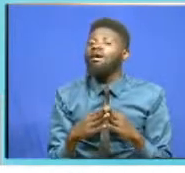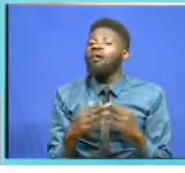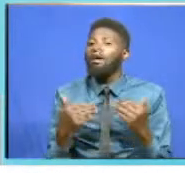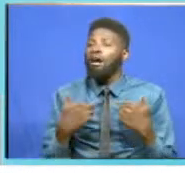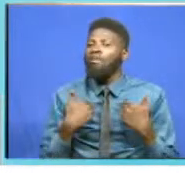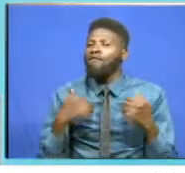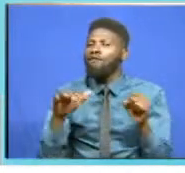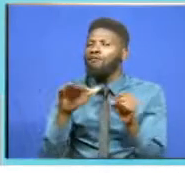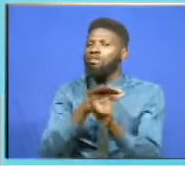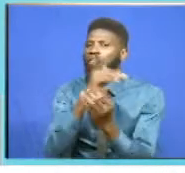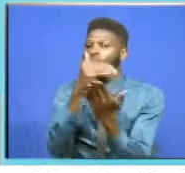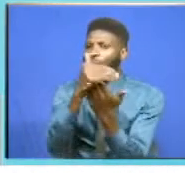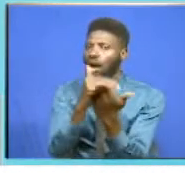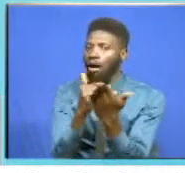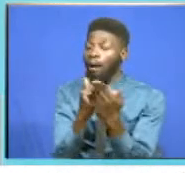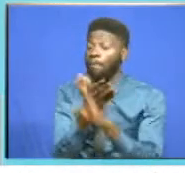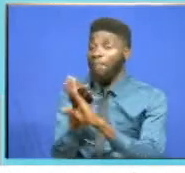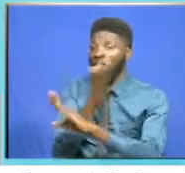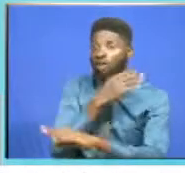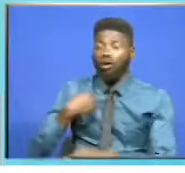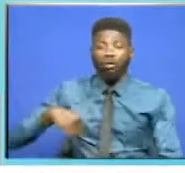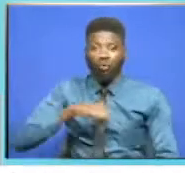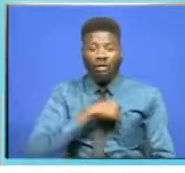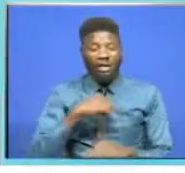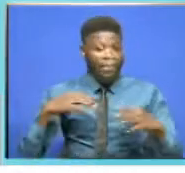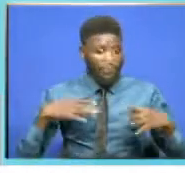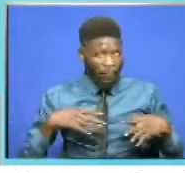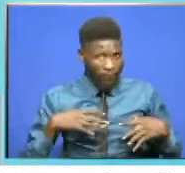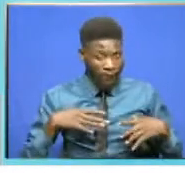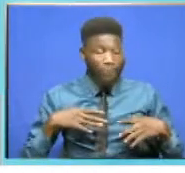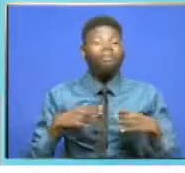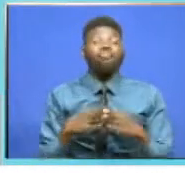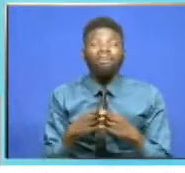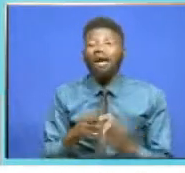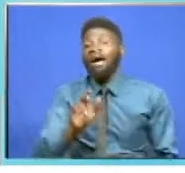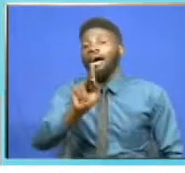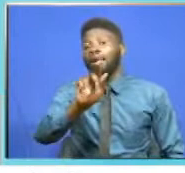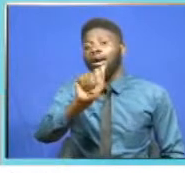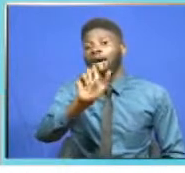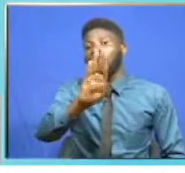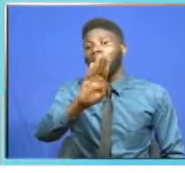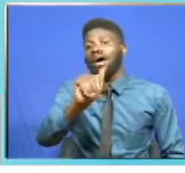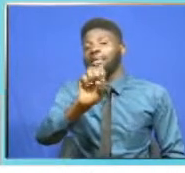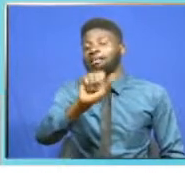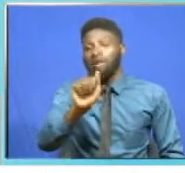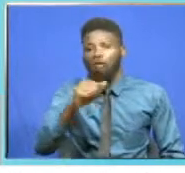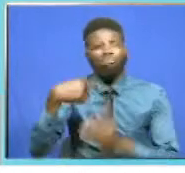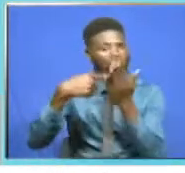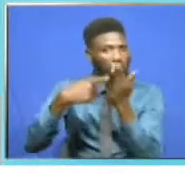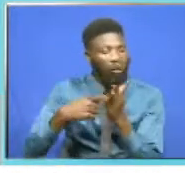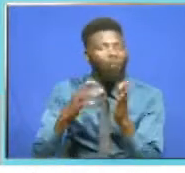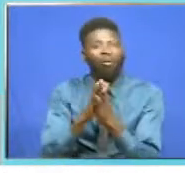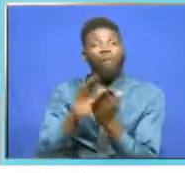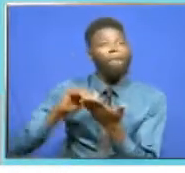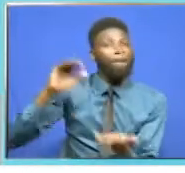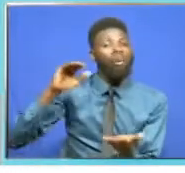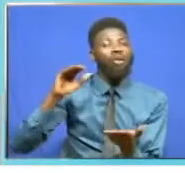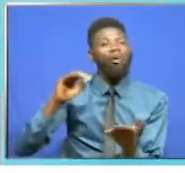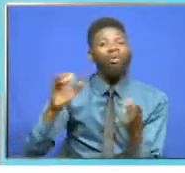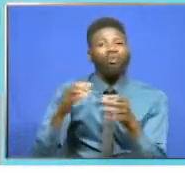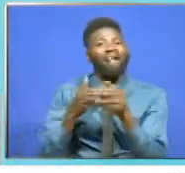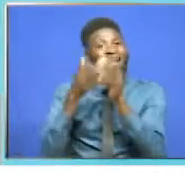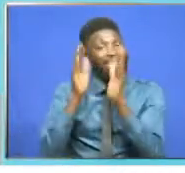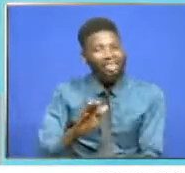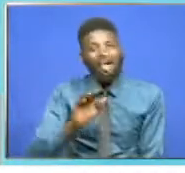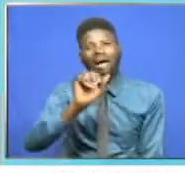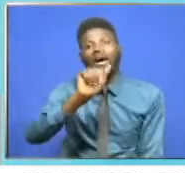there, before we took a break, Edward Kabasa had a sit-down with the Majority Leader Amos Kimunya, talking about some of the expectations